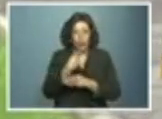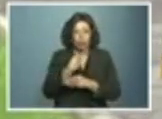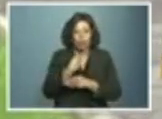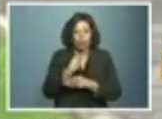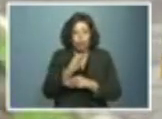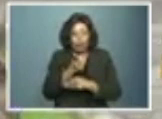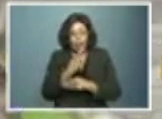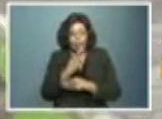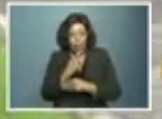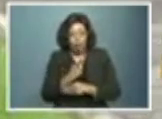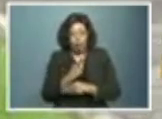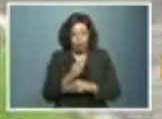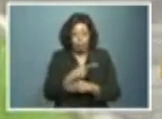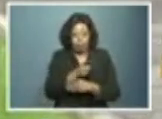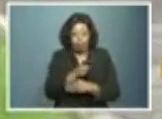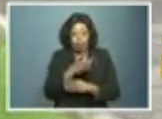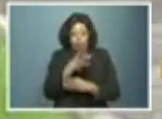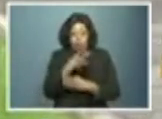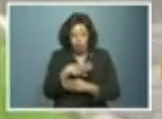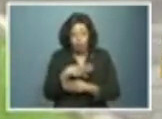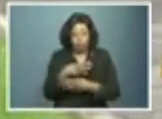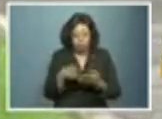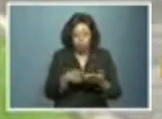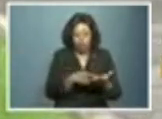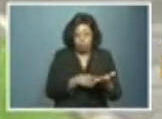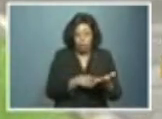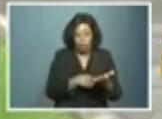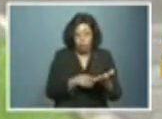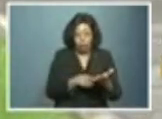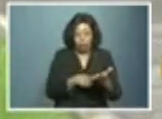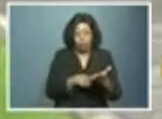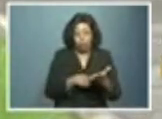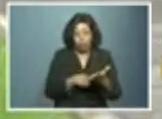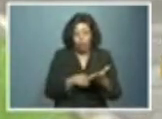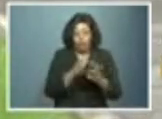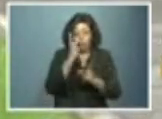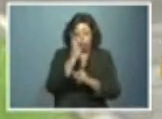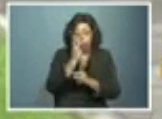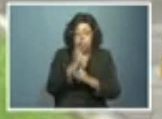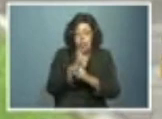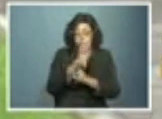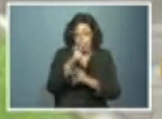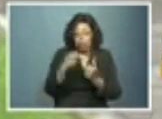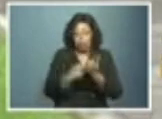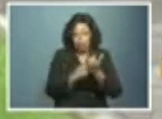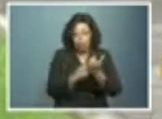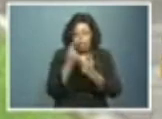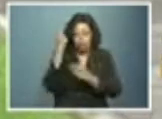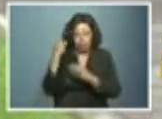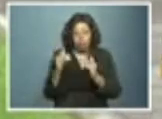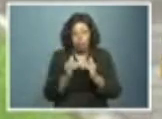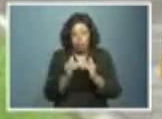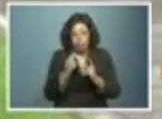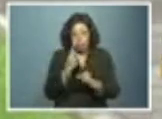are. These women are on record pledging their support to women's rights, gender equality,